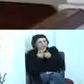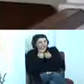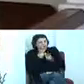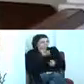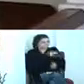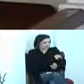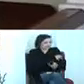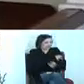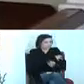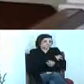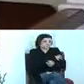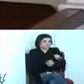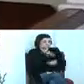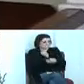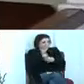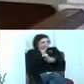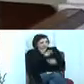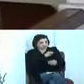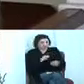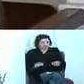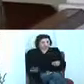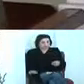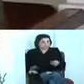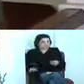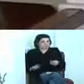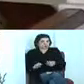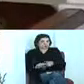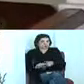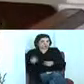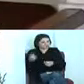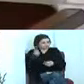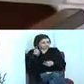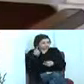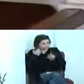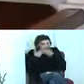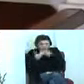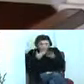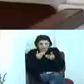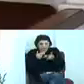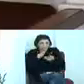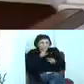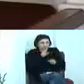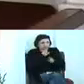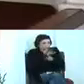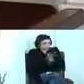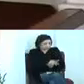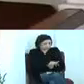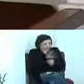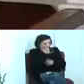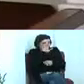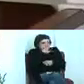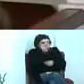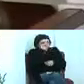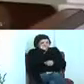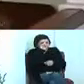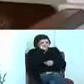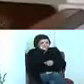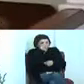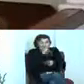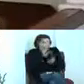power in Christ. Whatever oppresses your thoughts or the